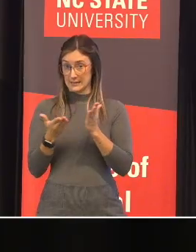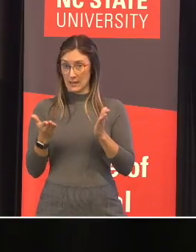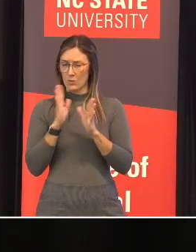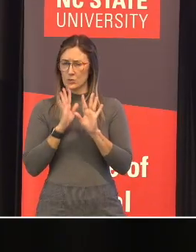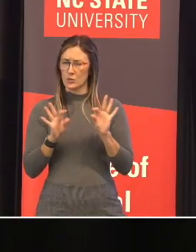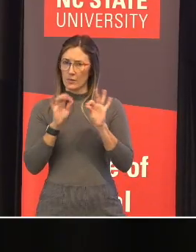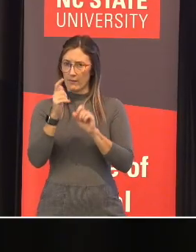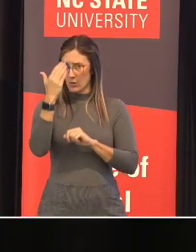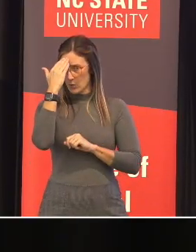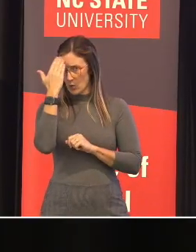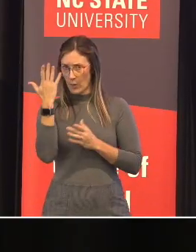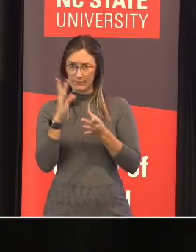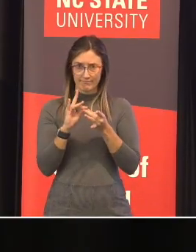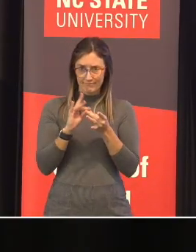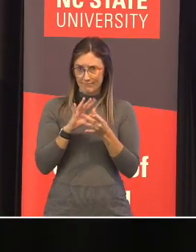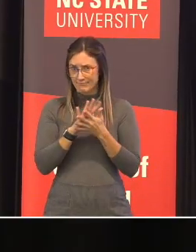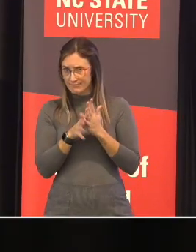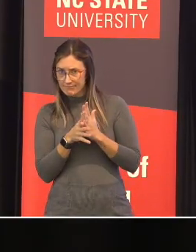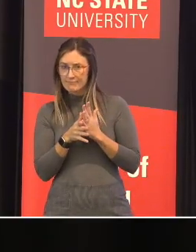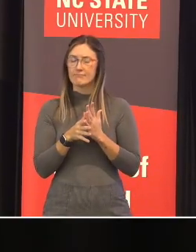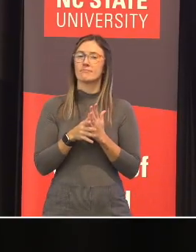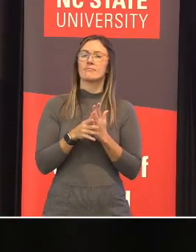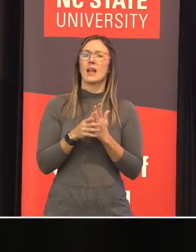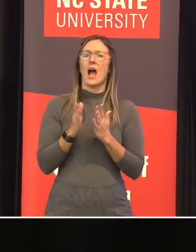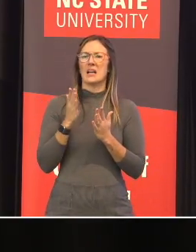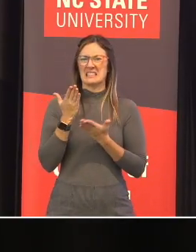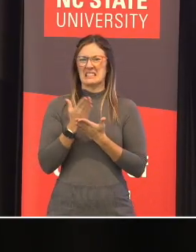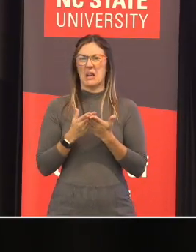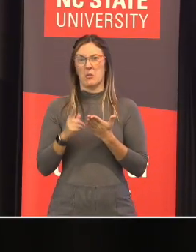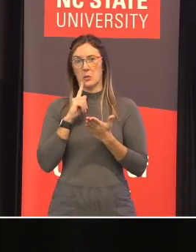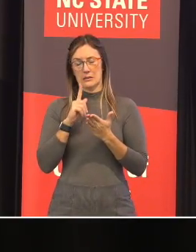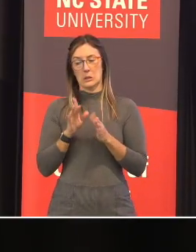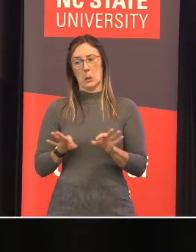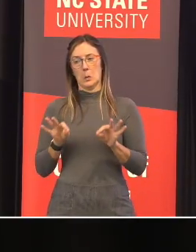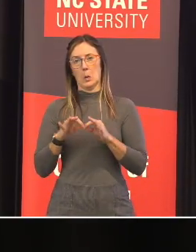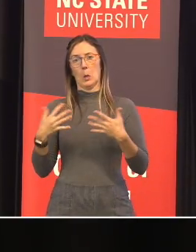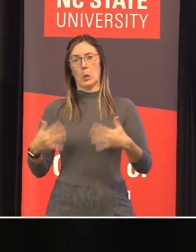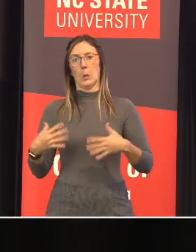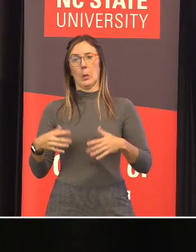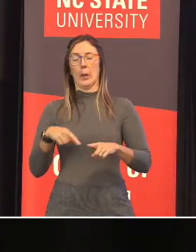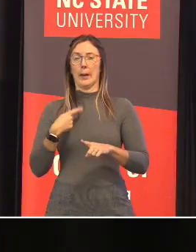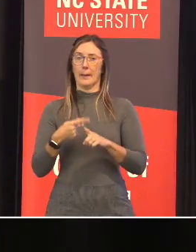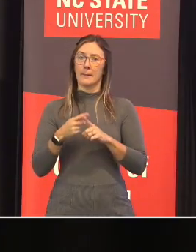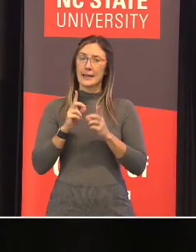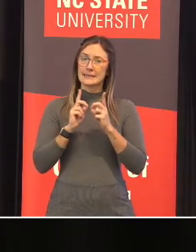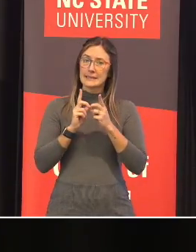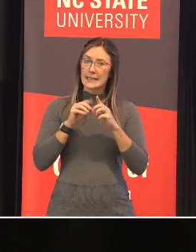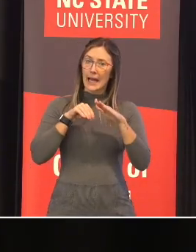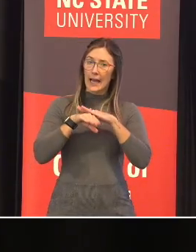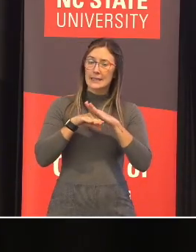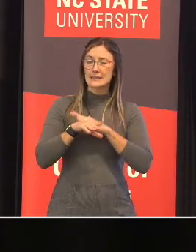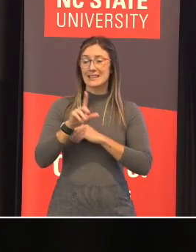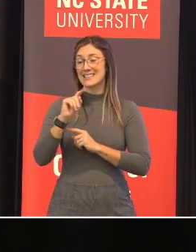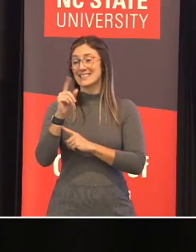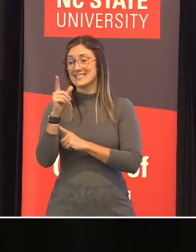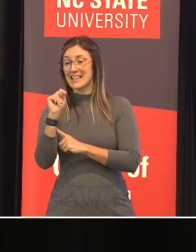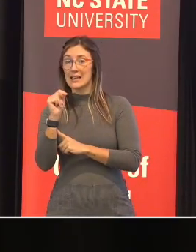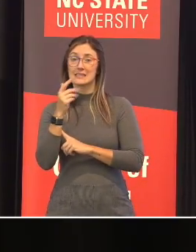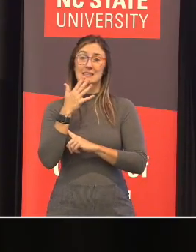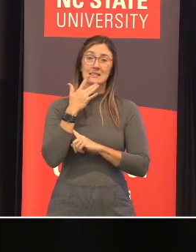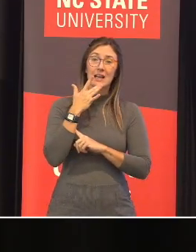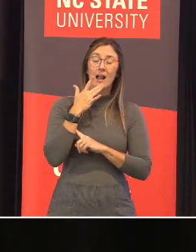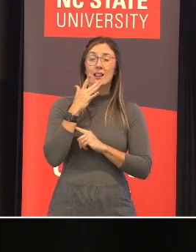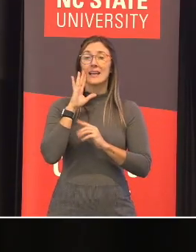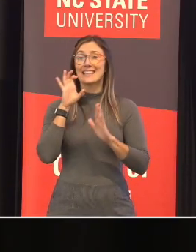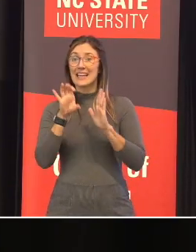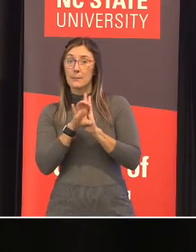says. I'm going to hit on some heavy hitters in digital access. So text, color, images, especially for my STEM friends